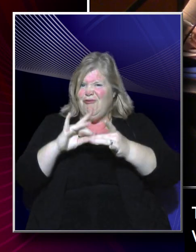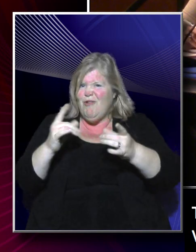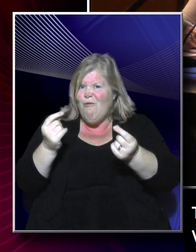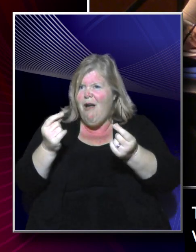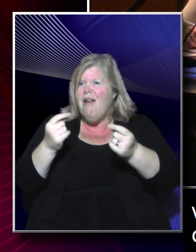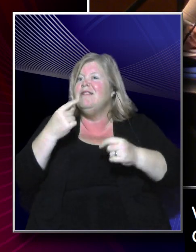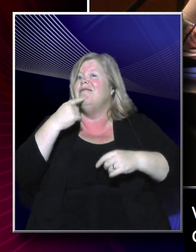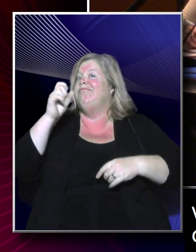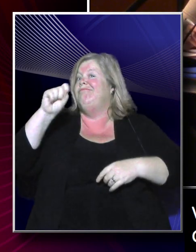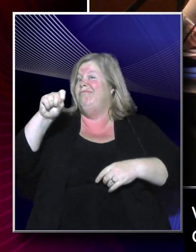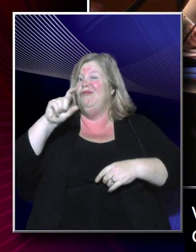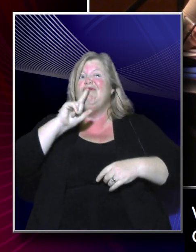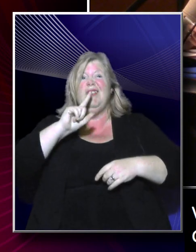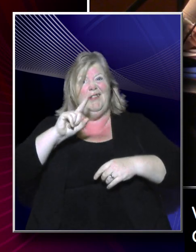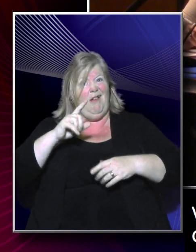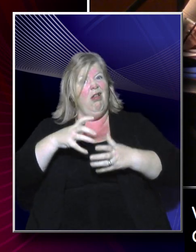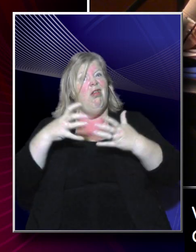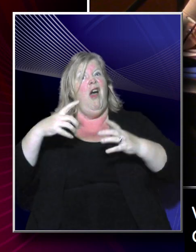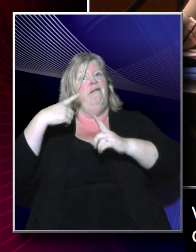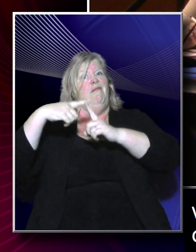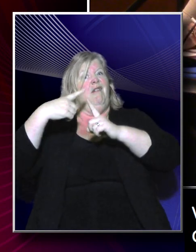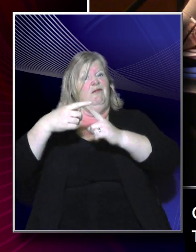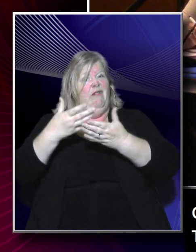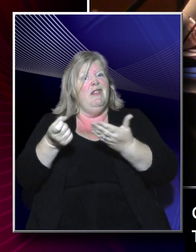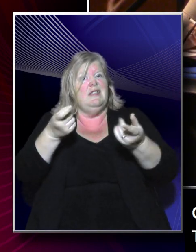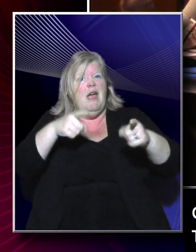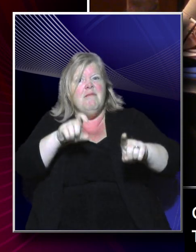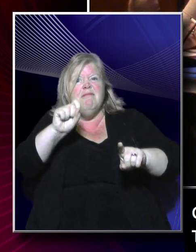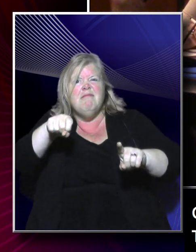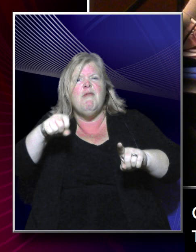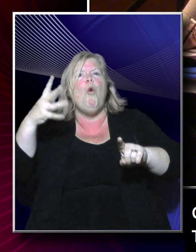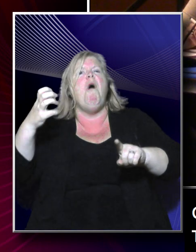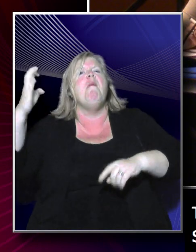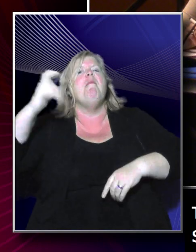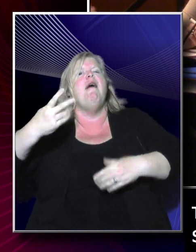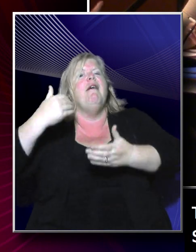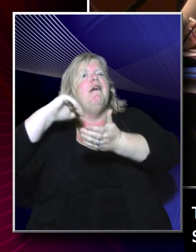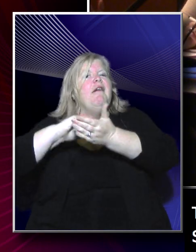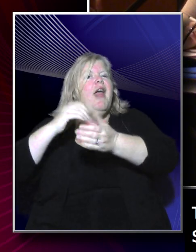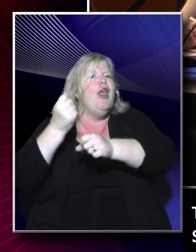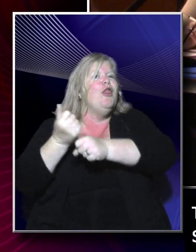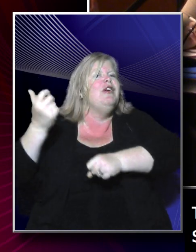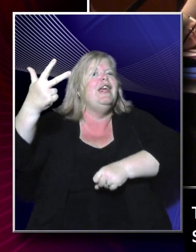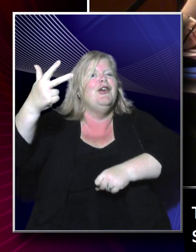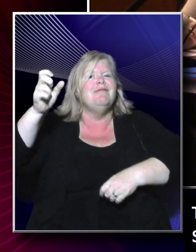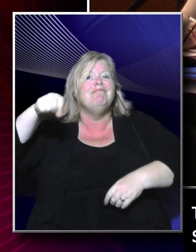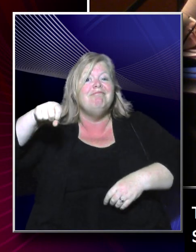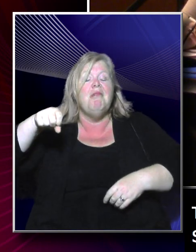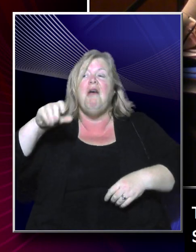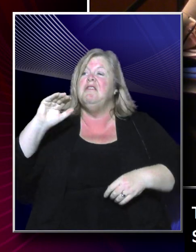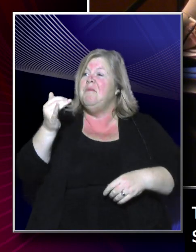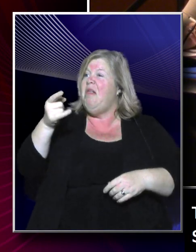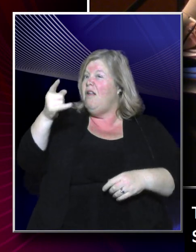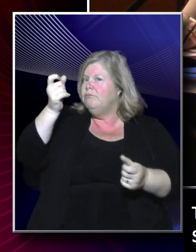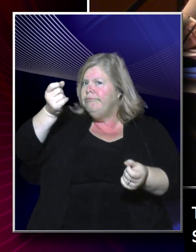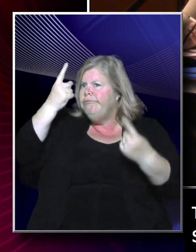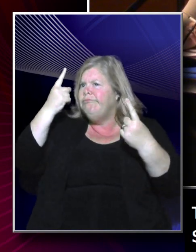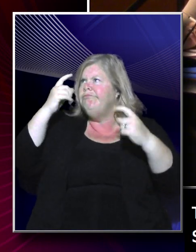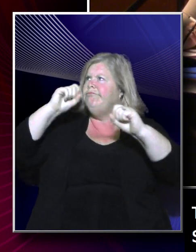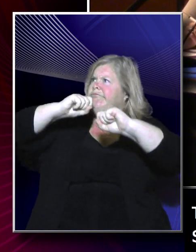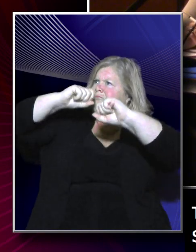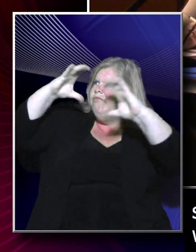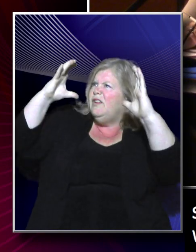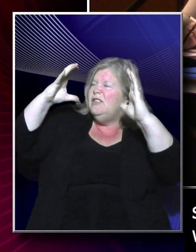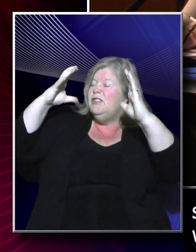and we'd like to come back in 3 years and see where you're going, because it sounded like they got where we were, they got where we want